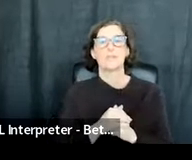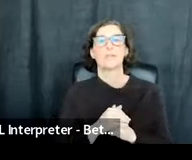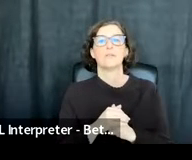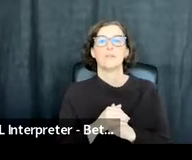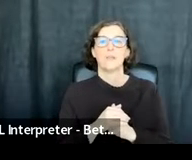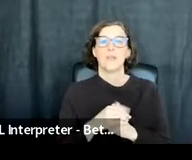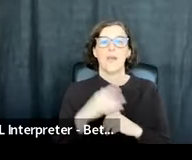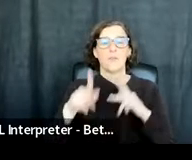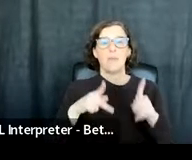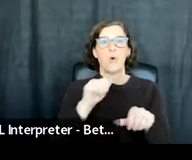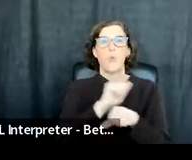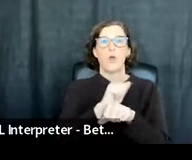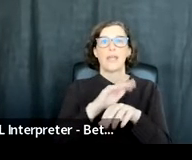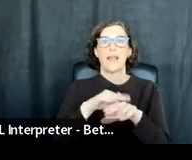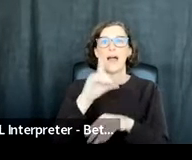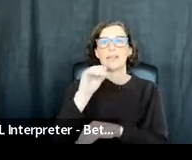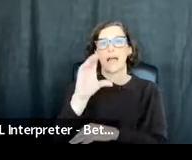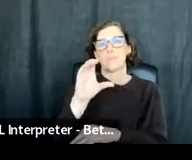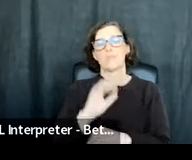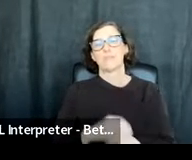and for people working on documents.